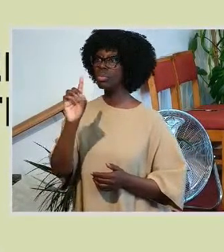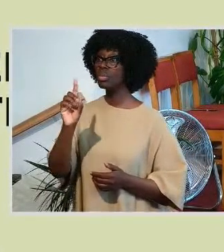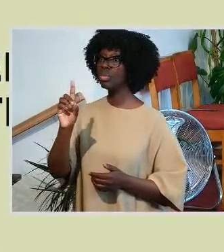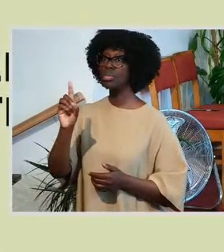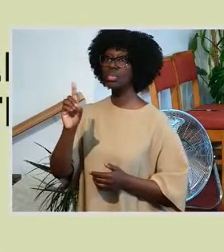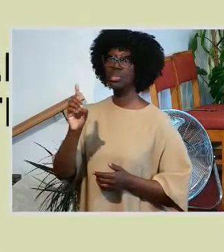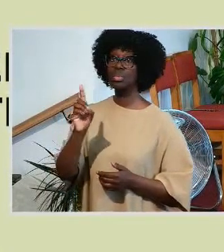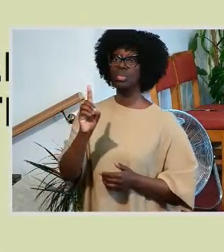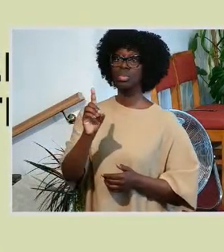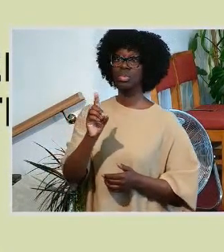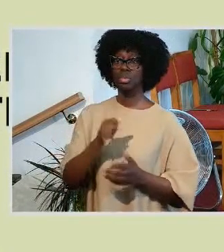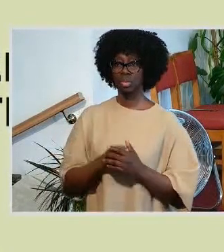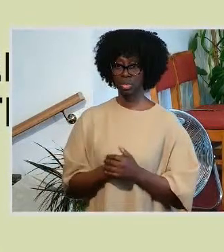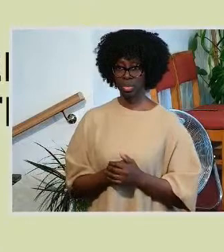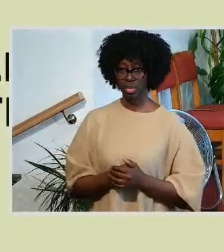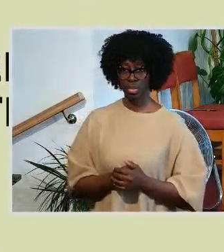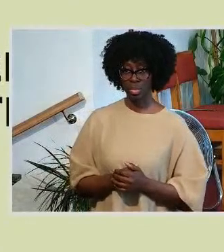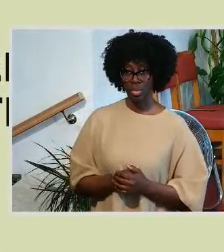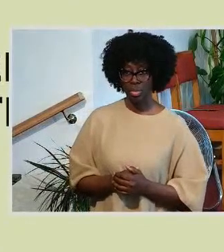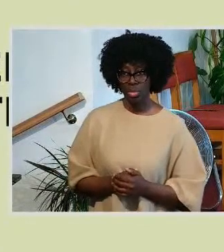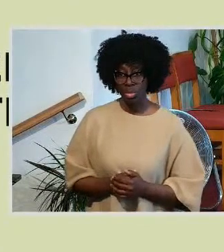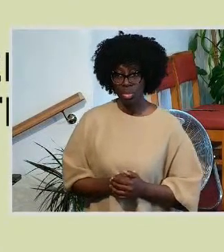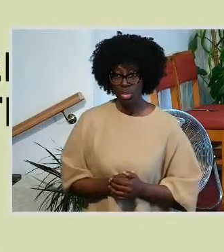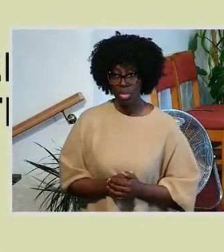You can go ahead, I think.